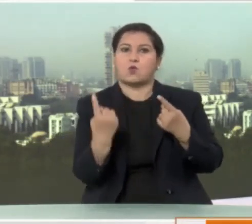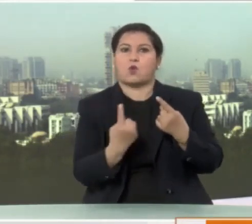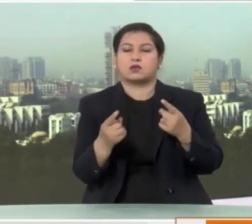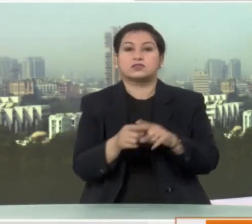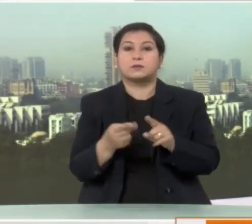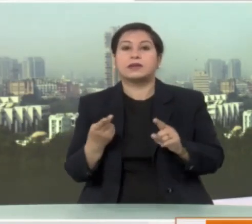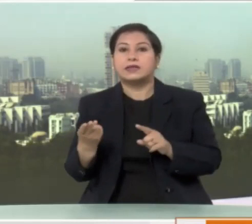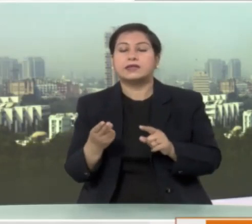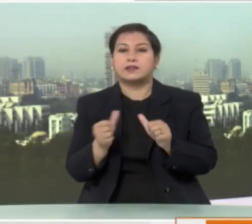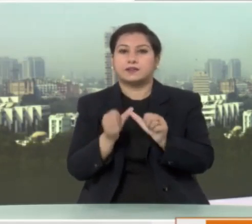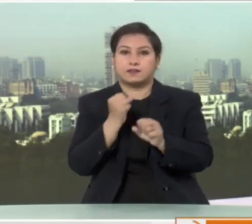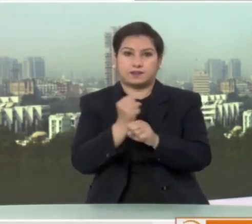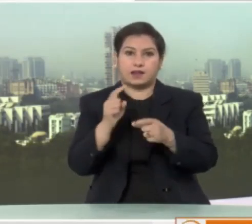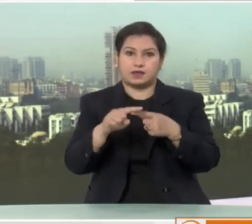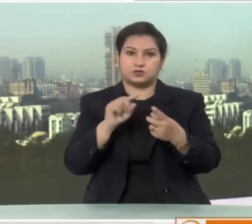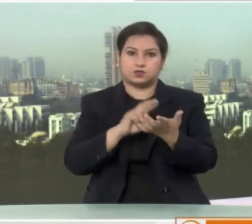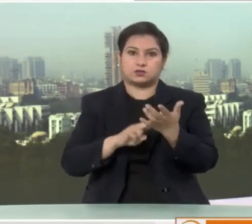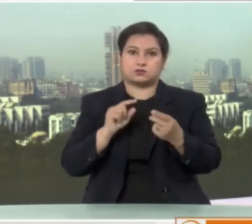ticketing agents.